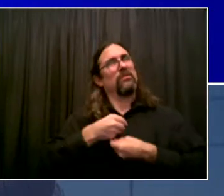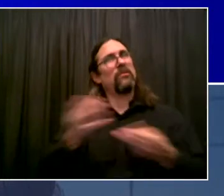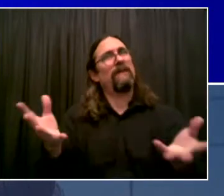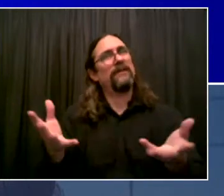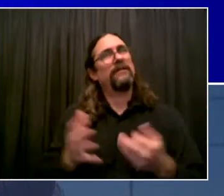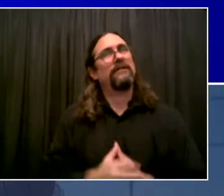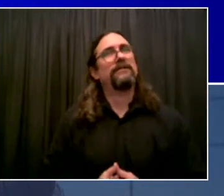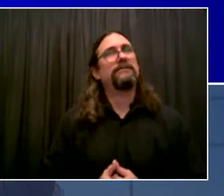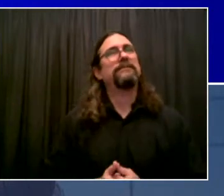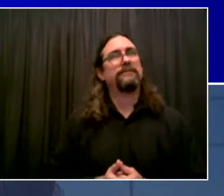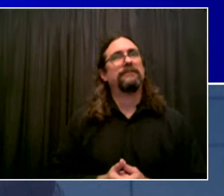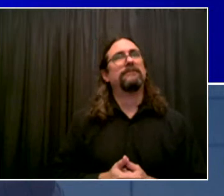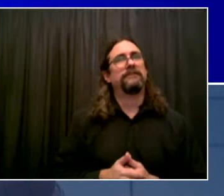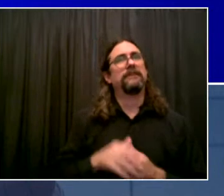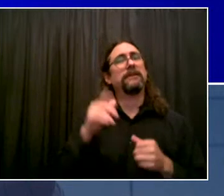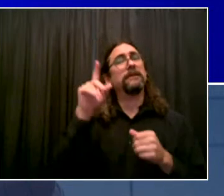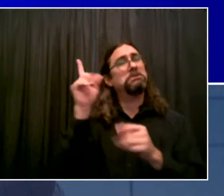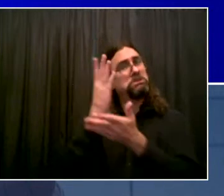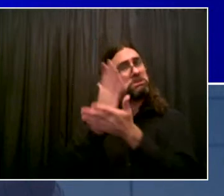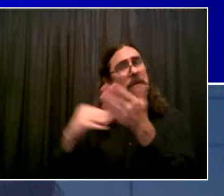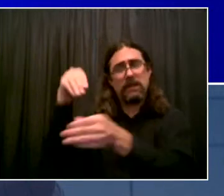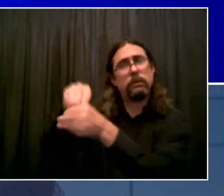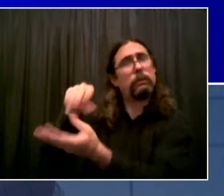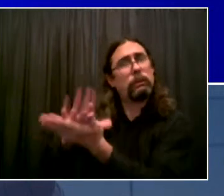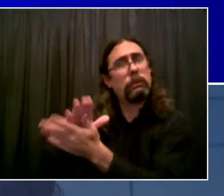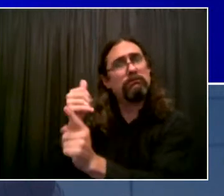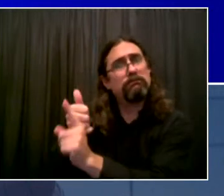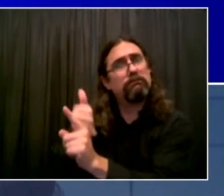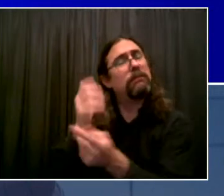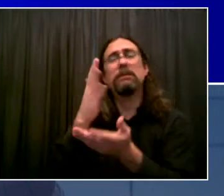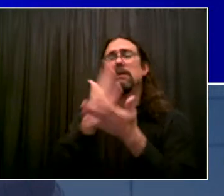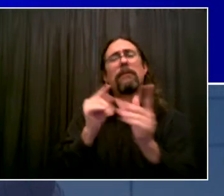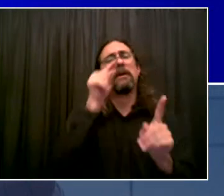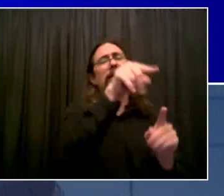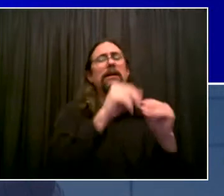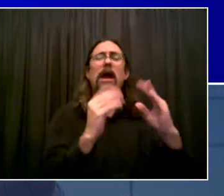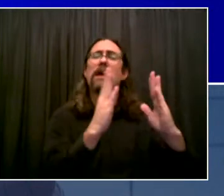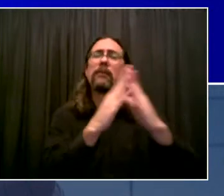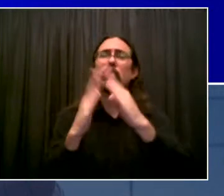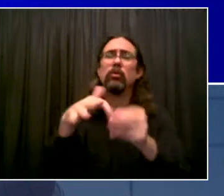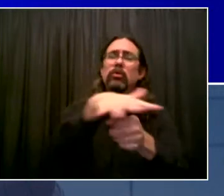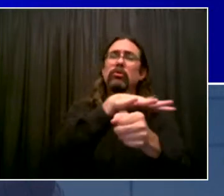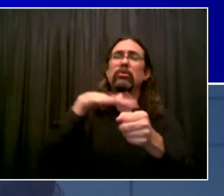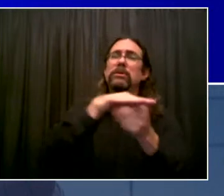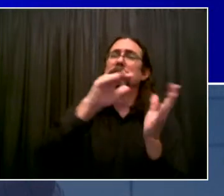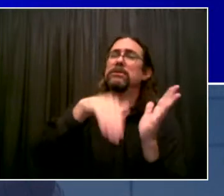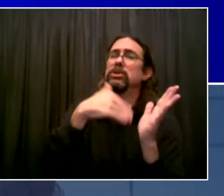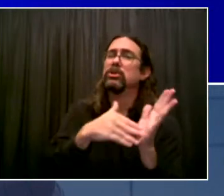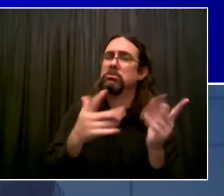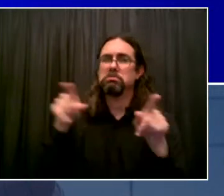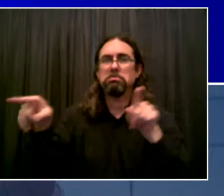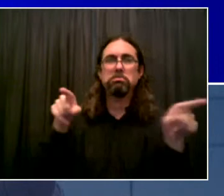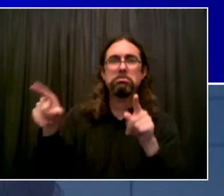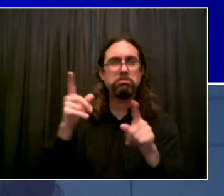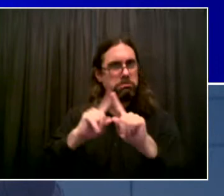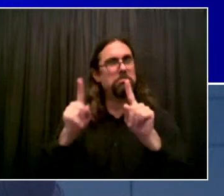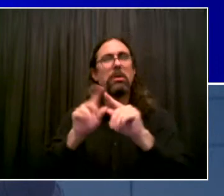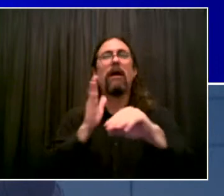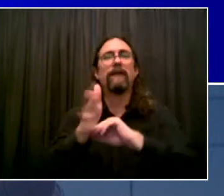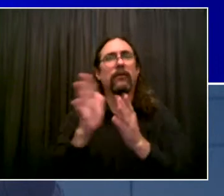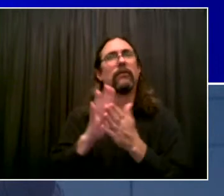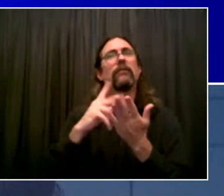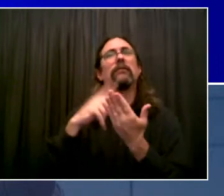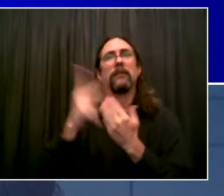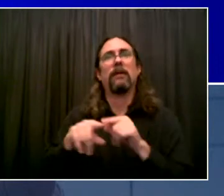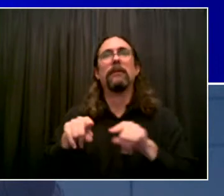school, Beacon and Cornerstone programs, and so many more. The goal is to reach 150,000 kids this school